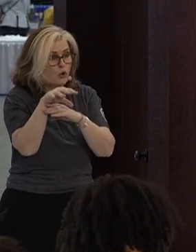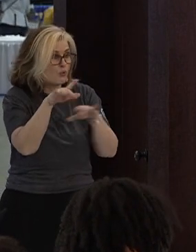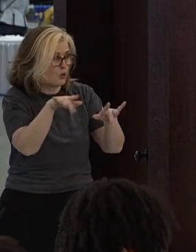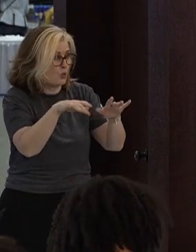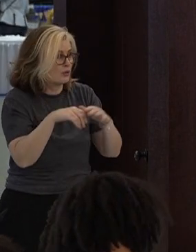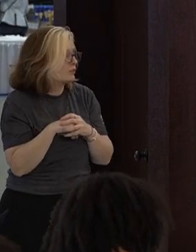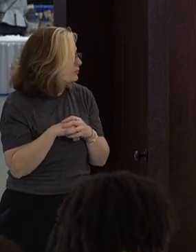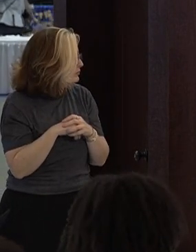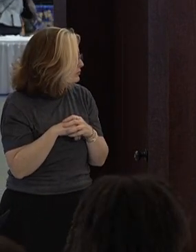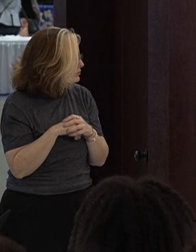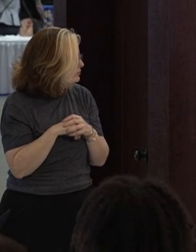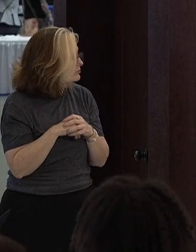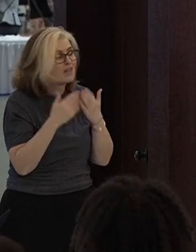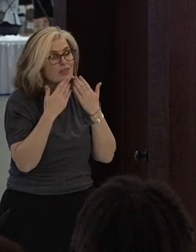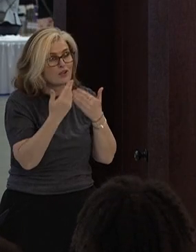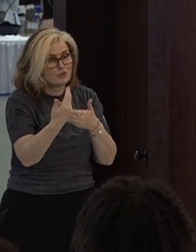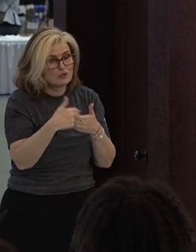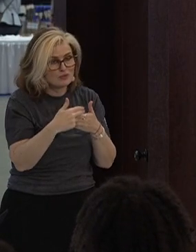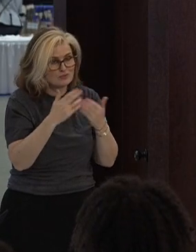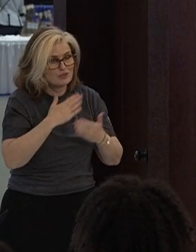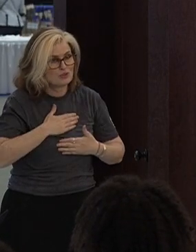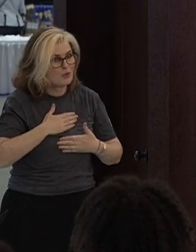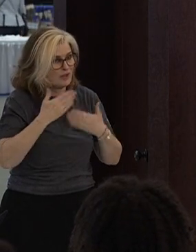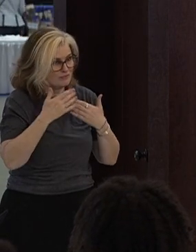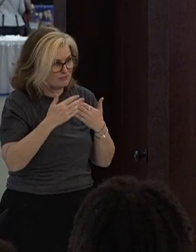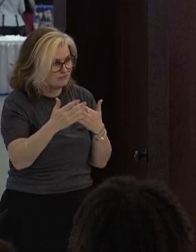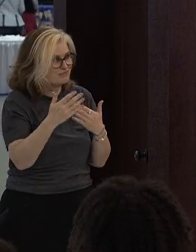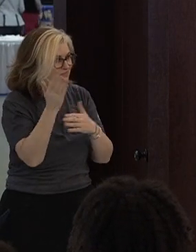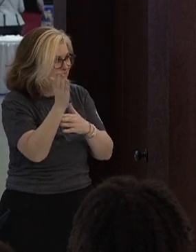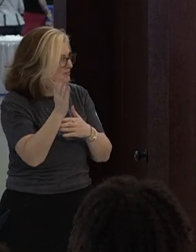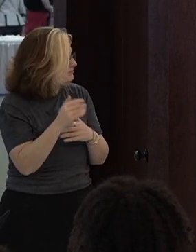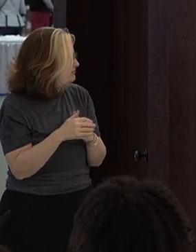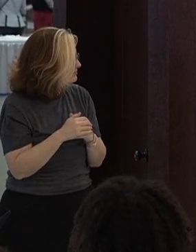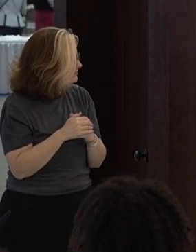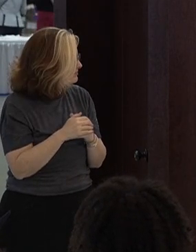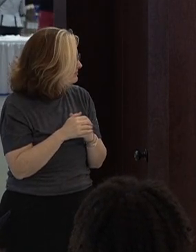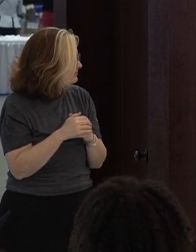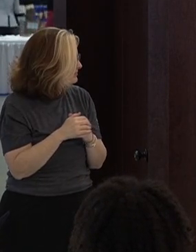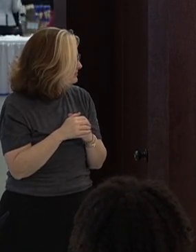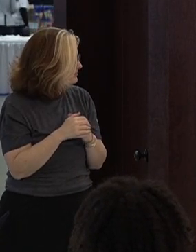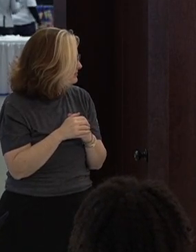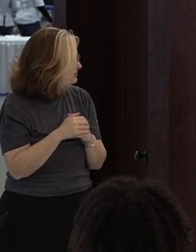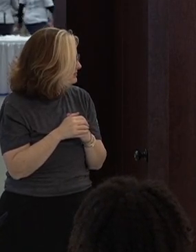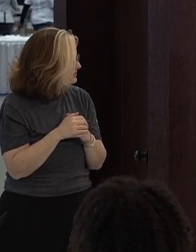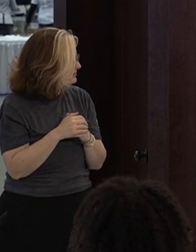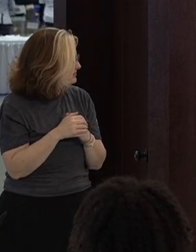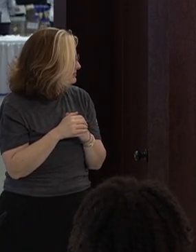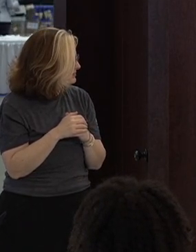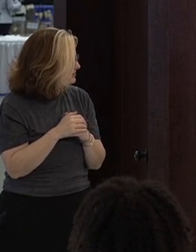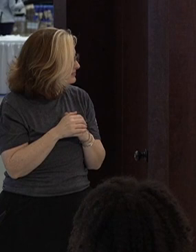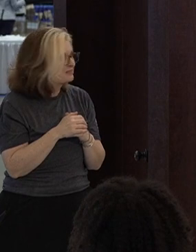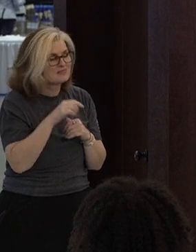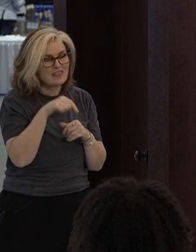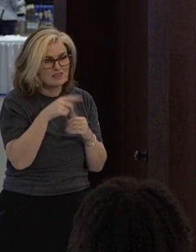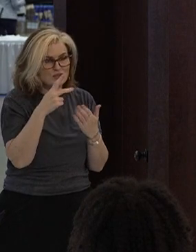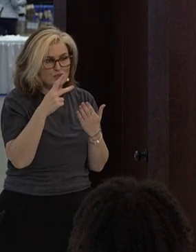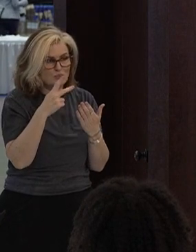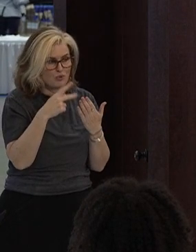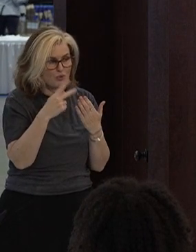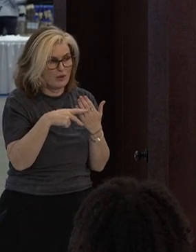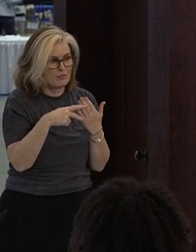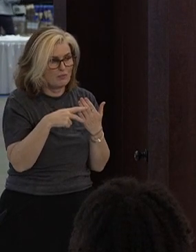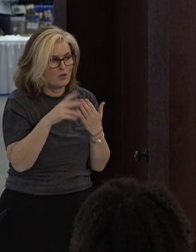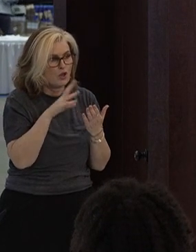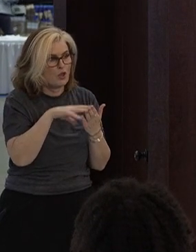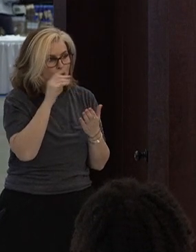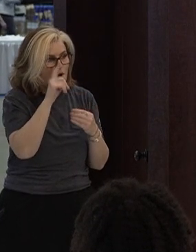recorded. Thank you for joining us and enjoy the program. And speaking of the program, in this program, you're